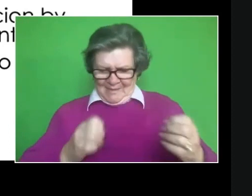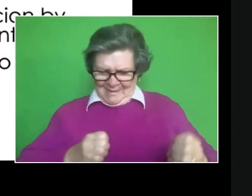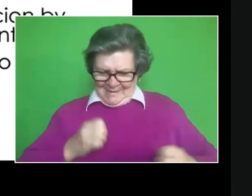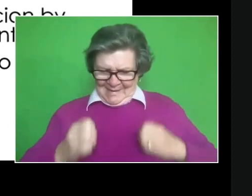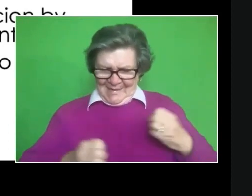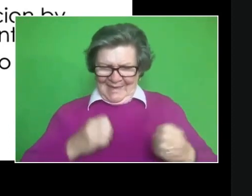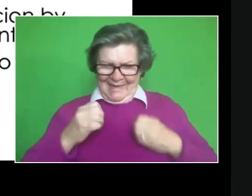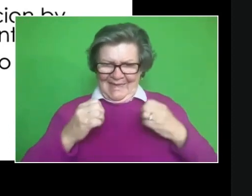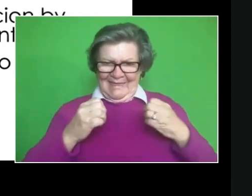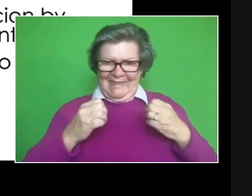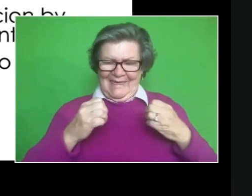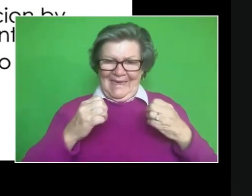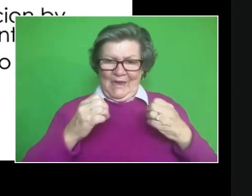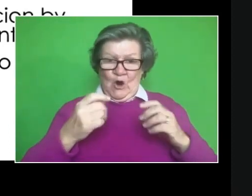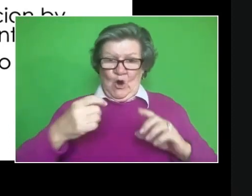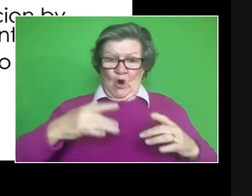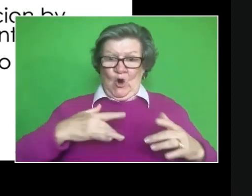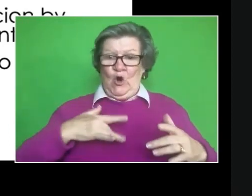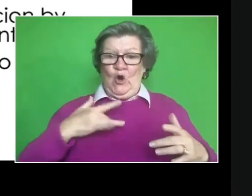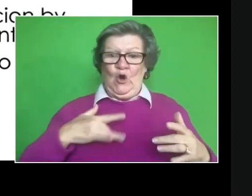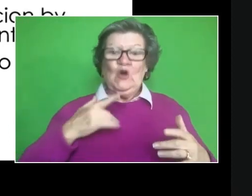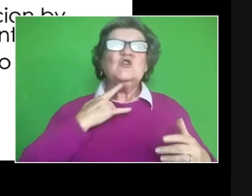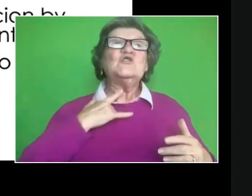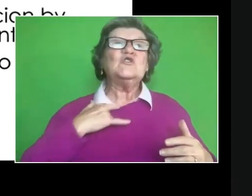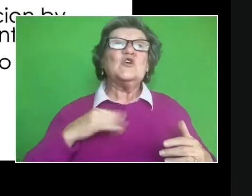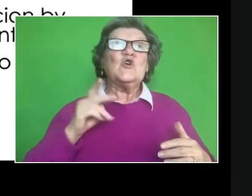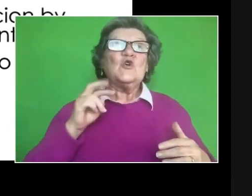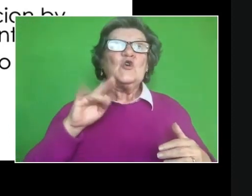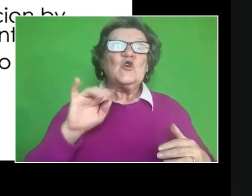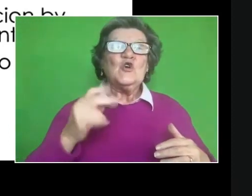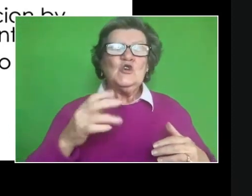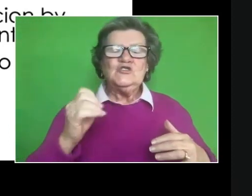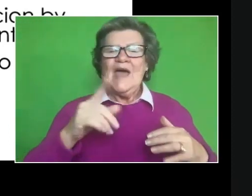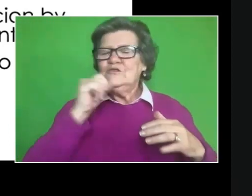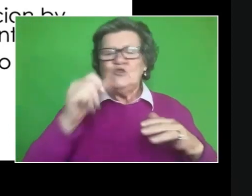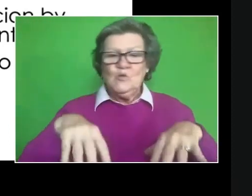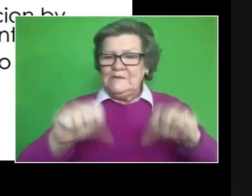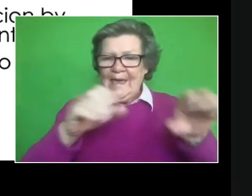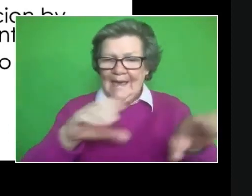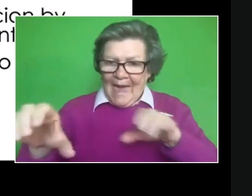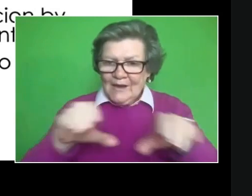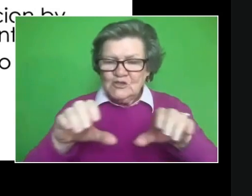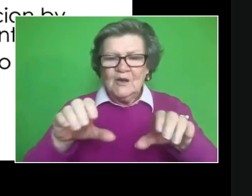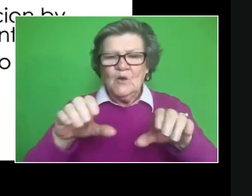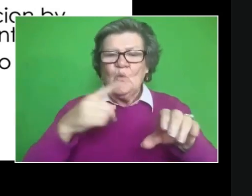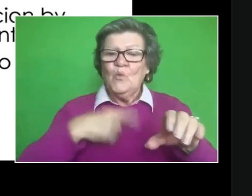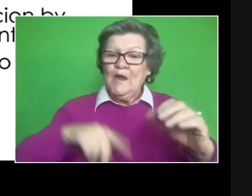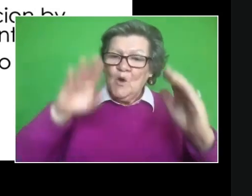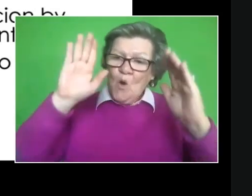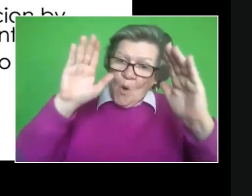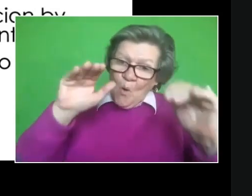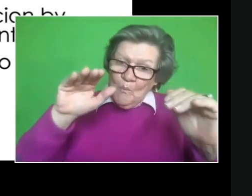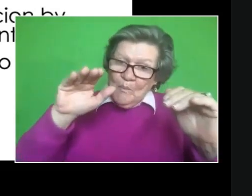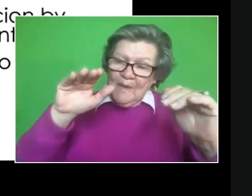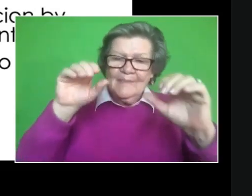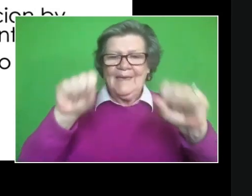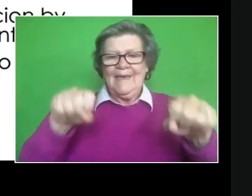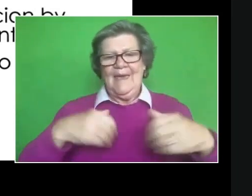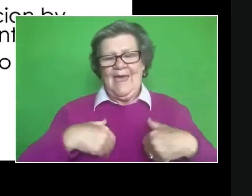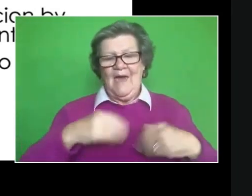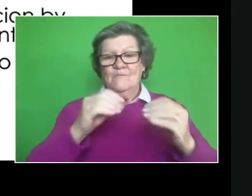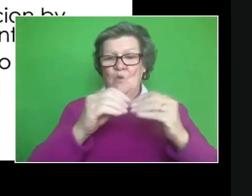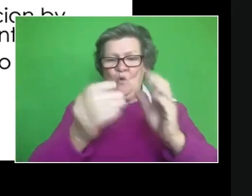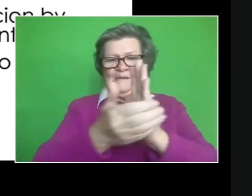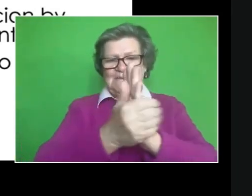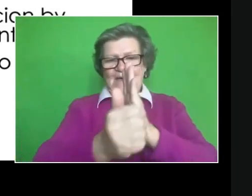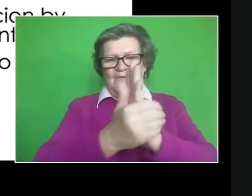are coming, and not make that an action taken that they're actually engaging in. We're hoping that they can have more skillful behavior. But inpatient